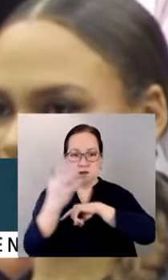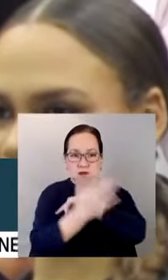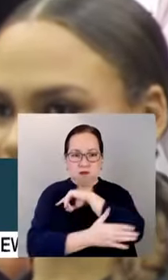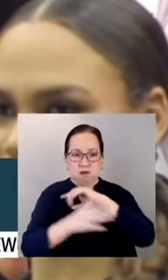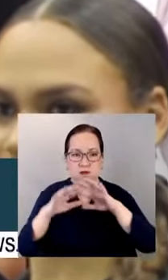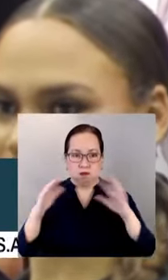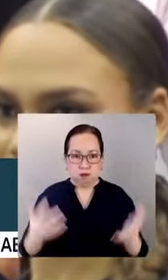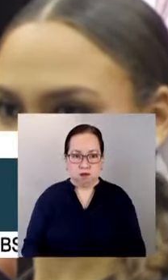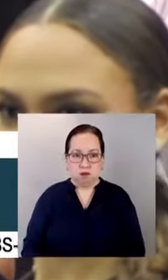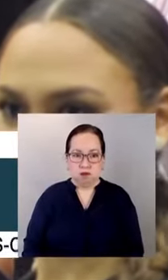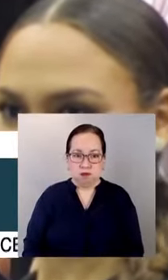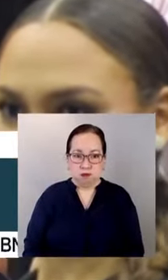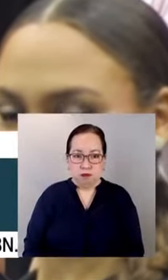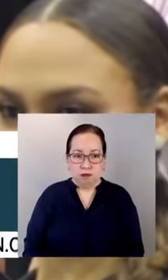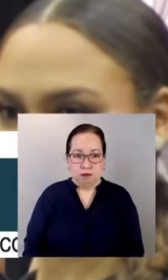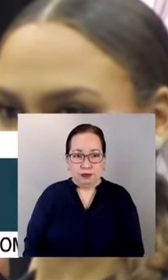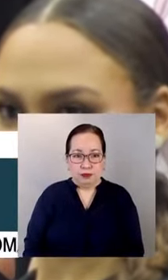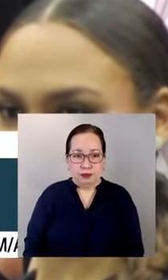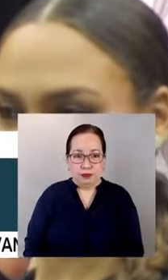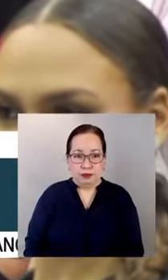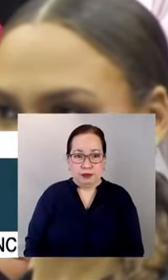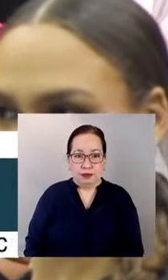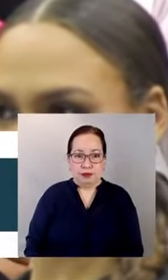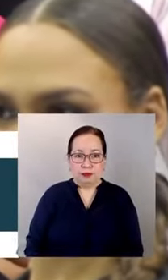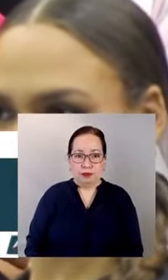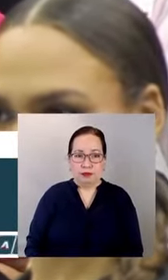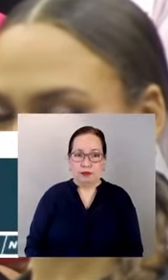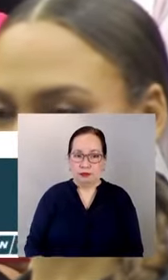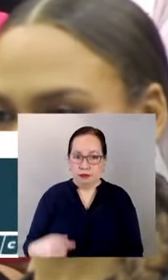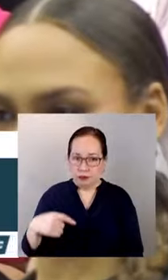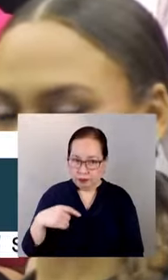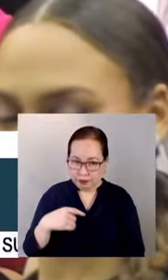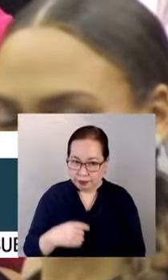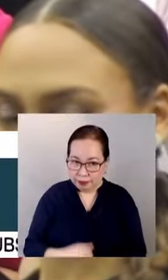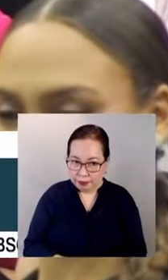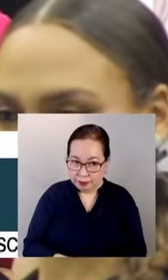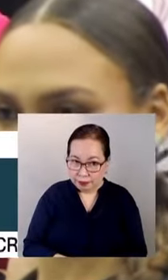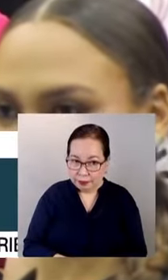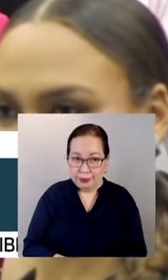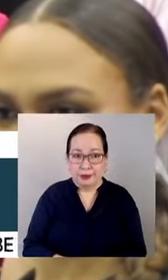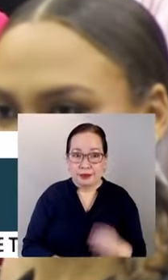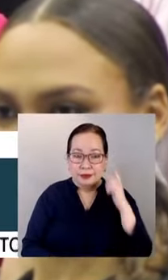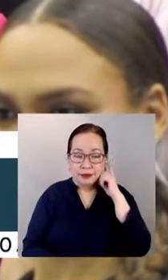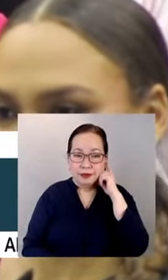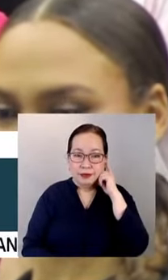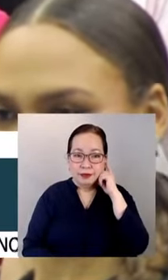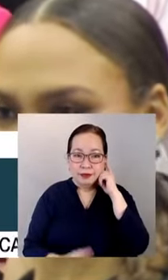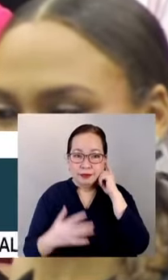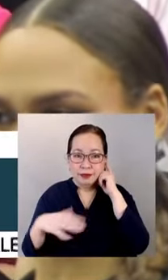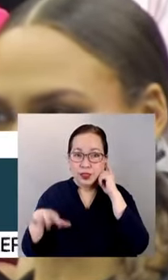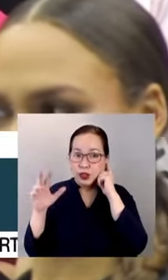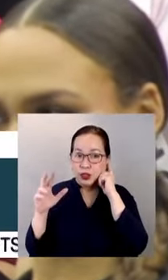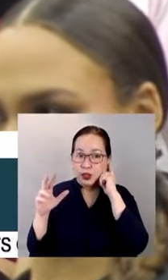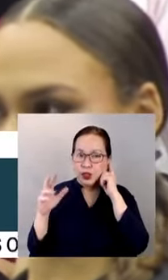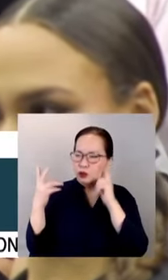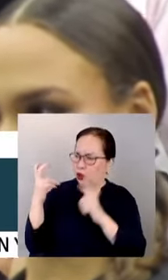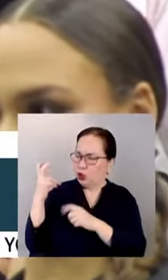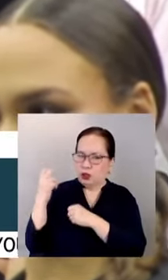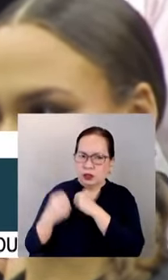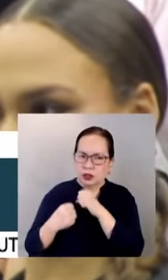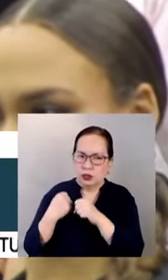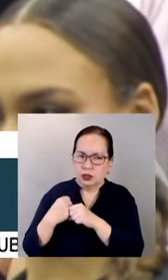first woman elected mayor to this great city in its 300-year history, to be on